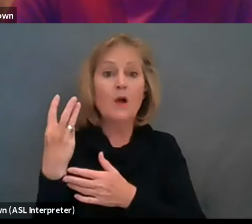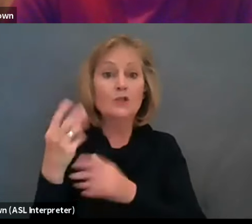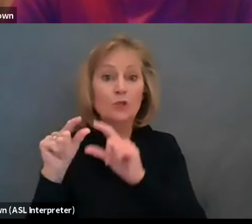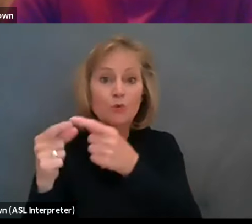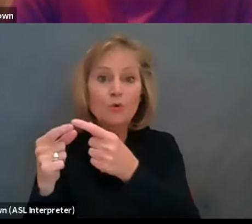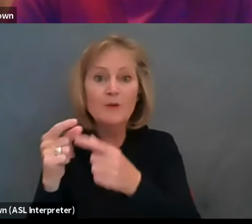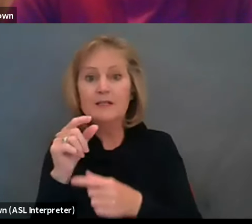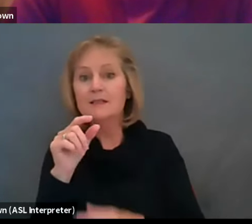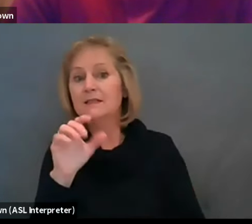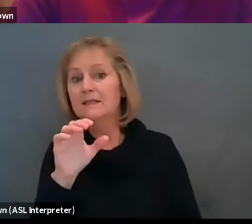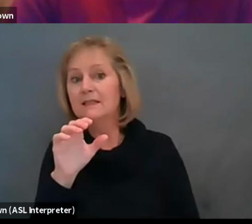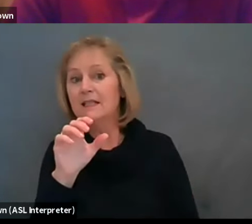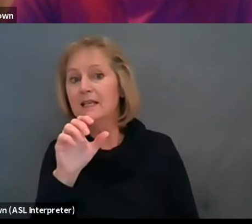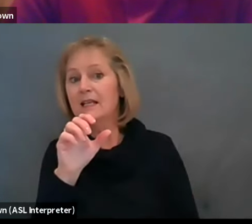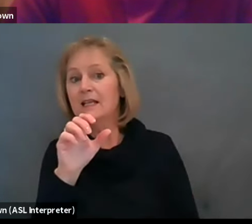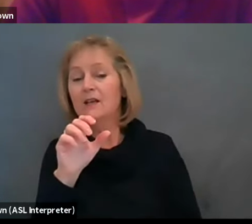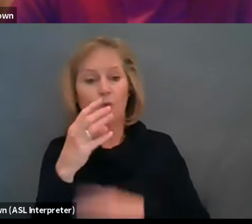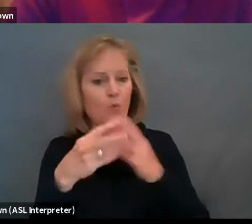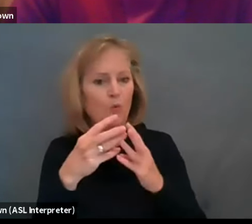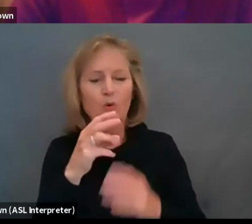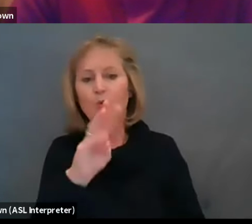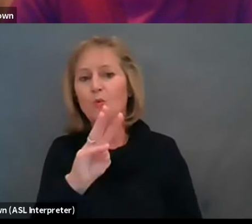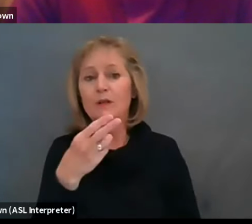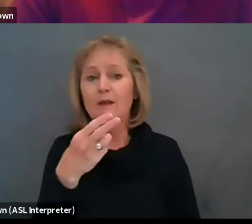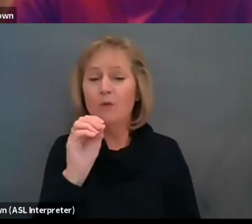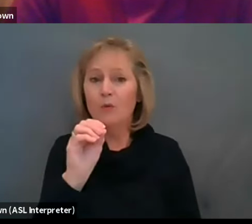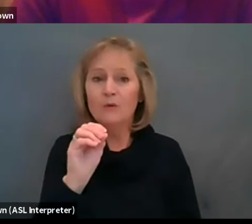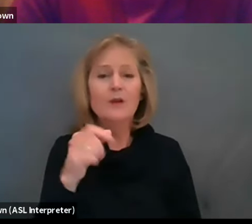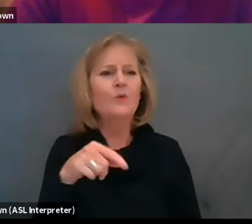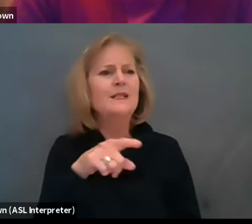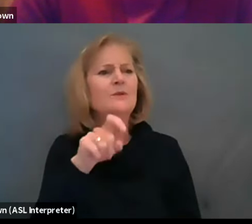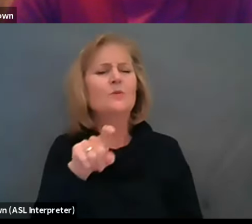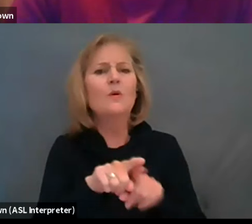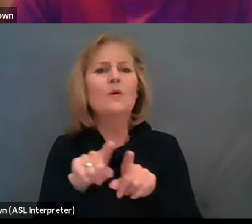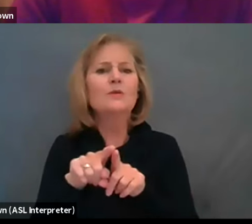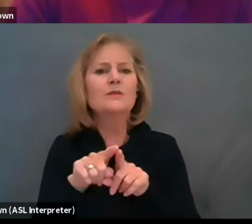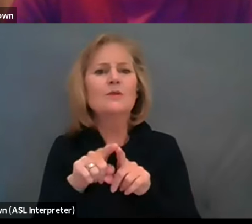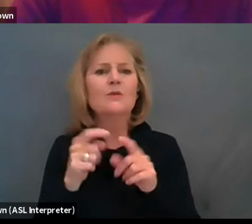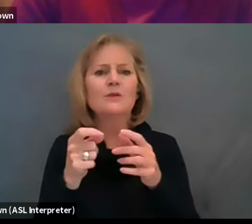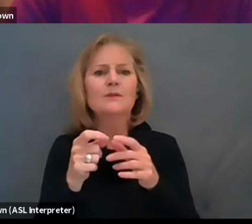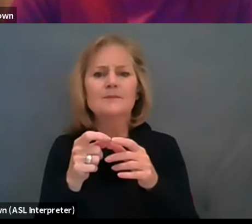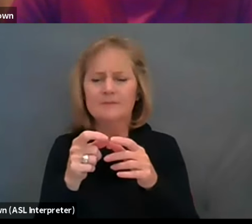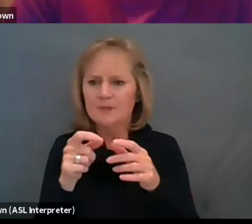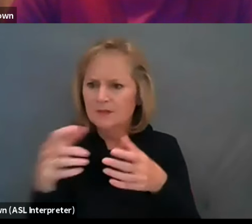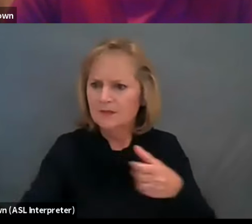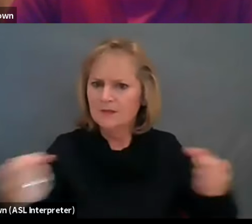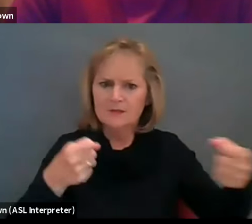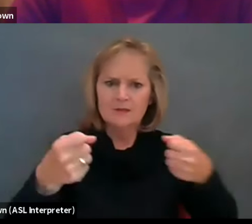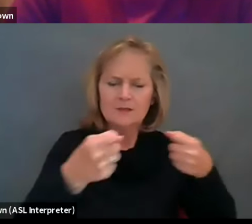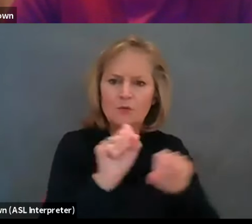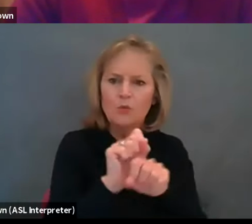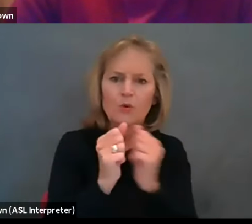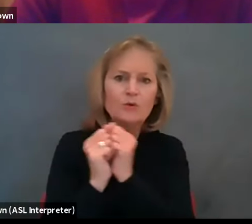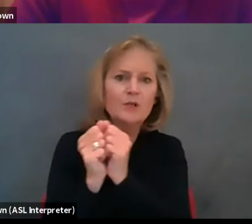and the CSF of the World Health Organization, but I think we need to also expand those and work together